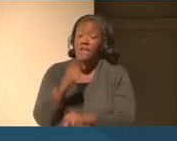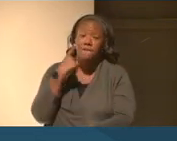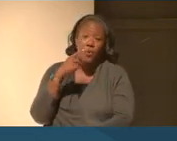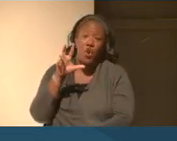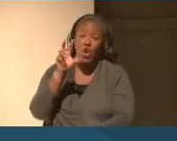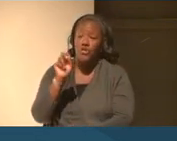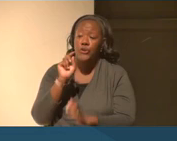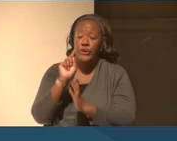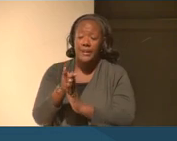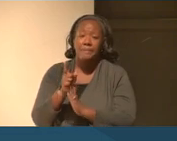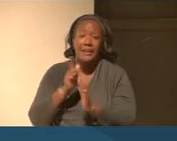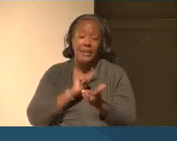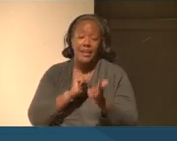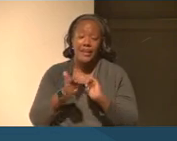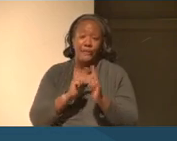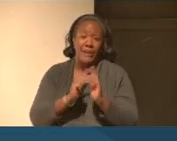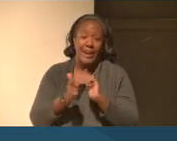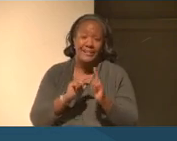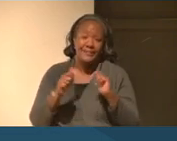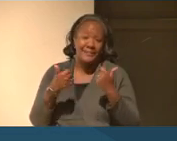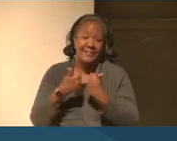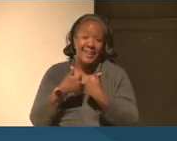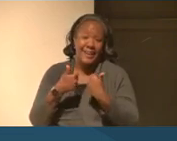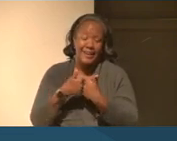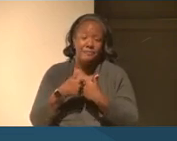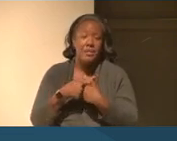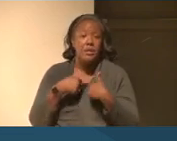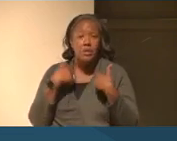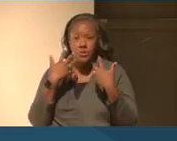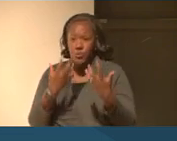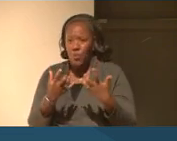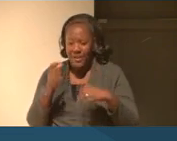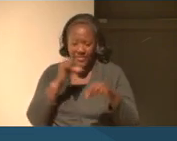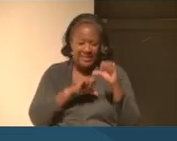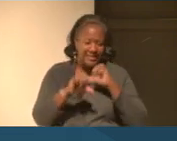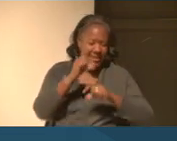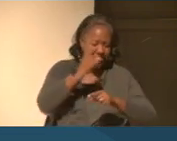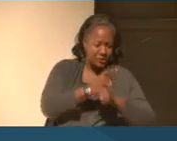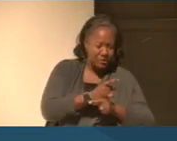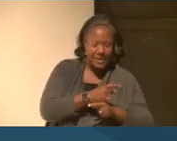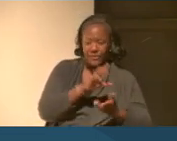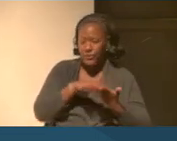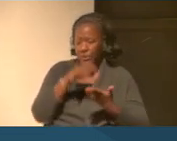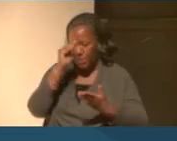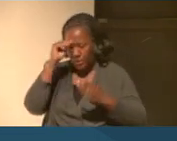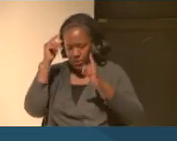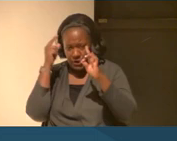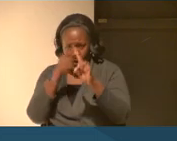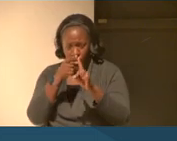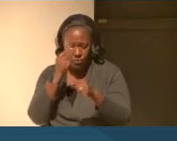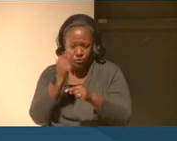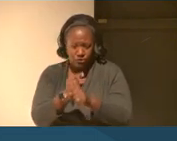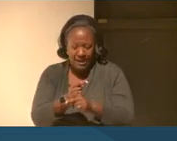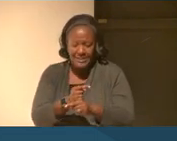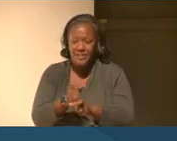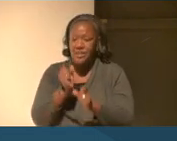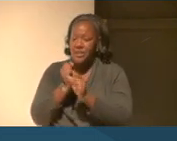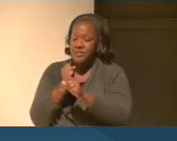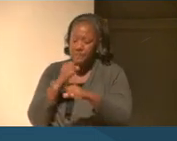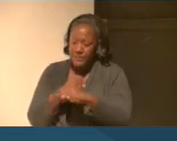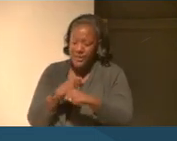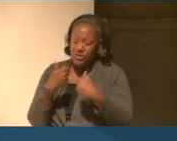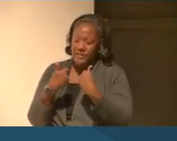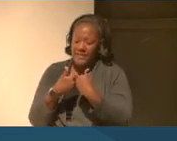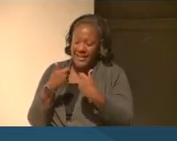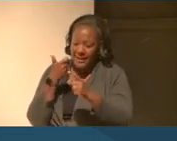30-minute interactive. You know, you really want to get the science right, you want to get the learning goals correct, and then in the production of the game itself,